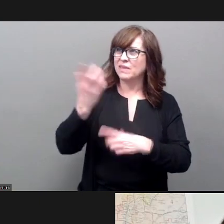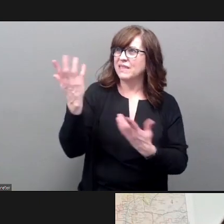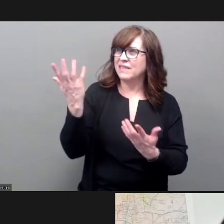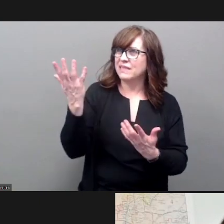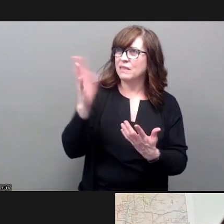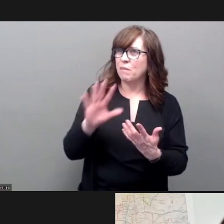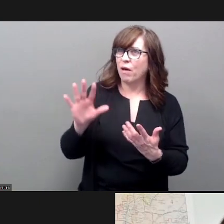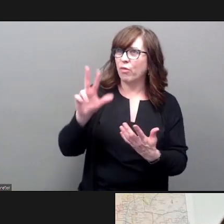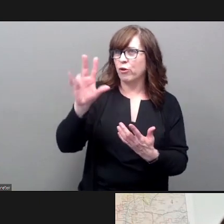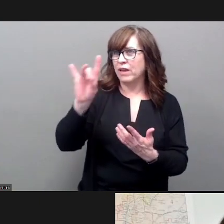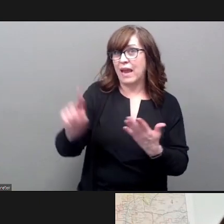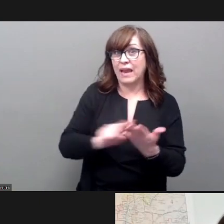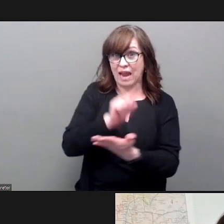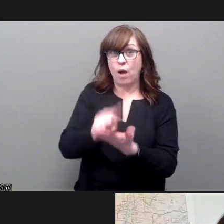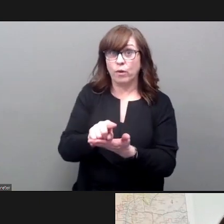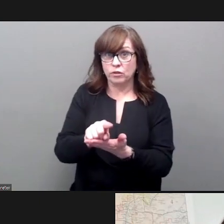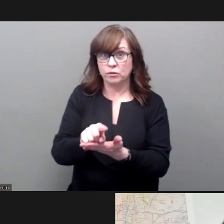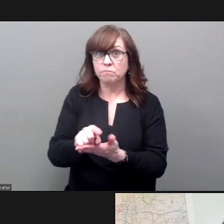38 hours.